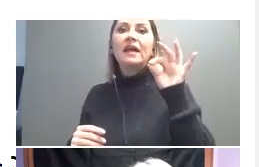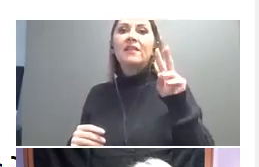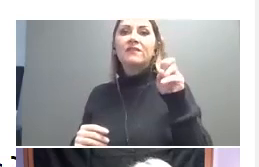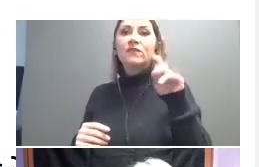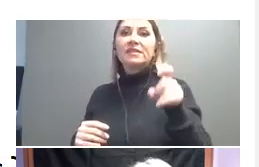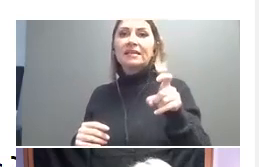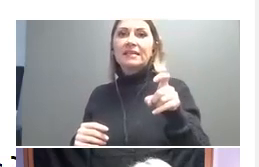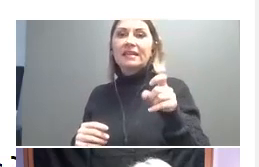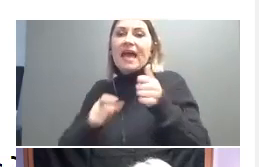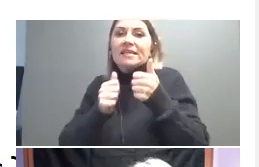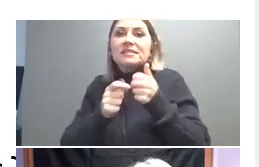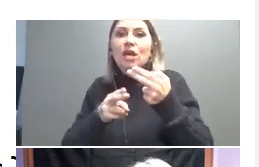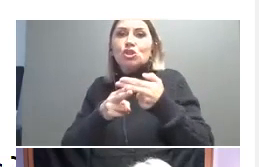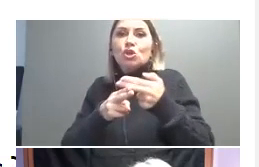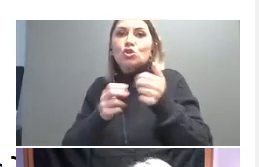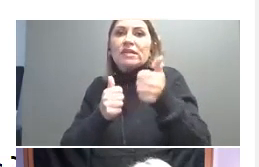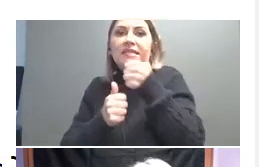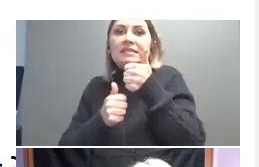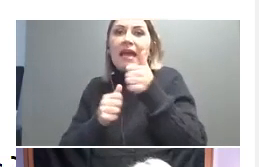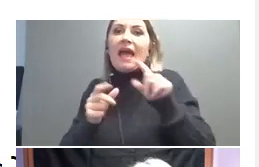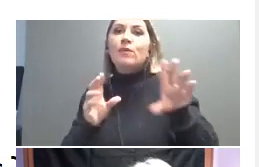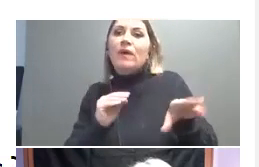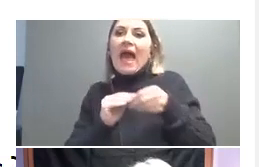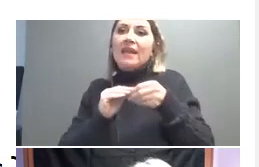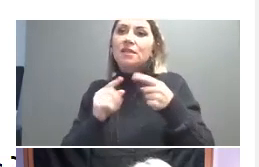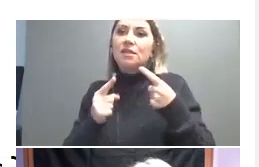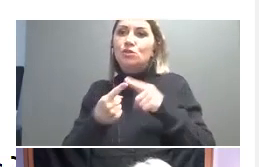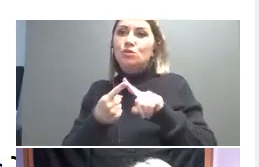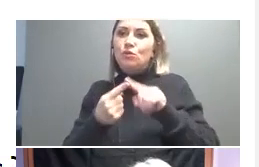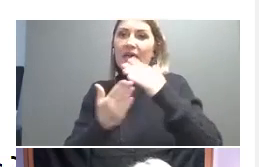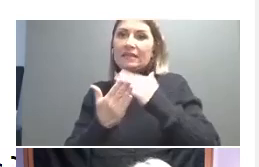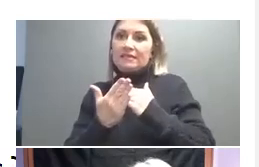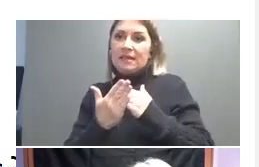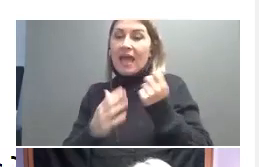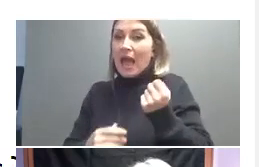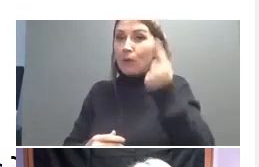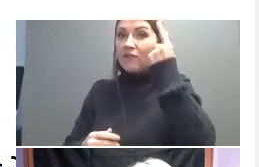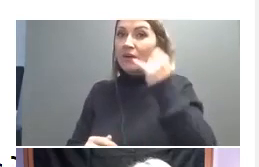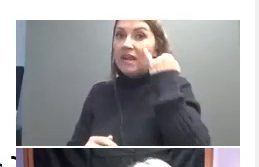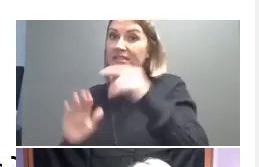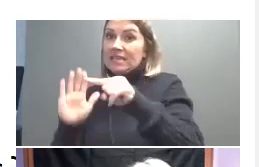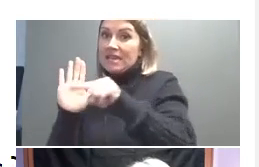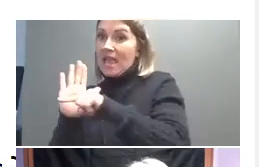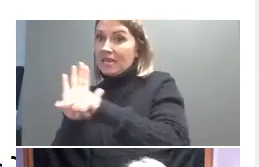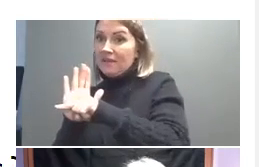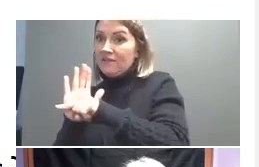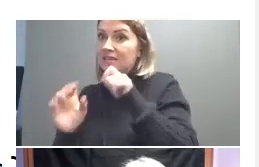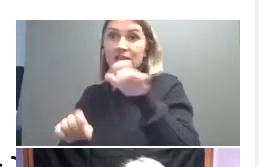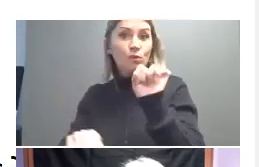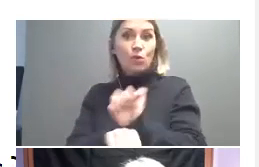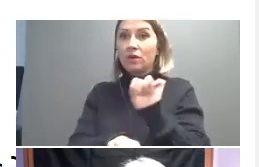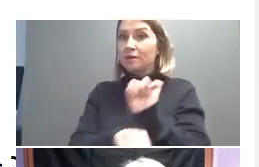has the shortest length and we are going to add that to our list. However, if we have negative vertices, that does not work out.